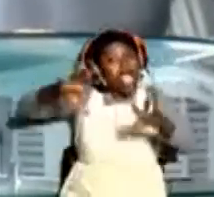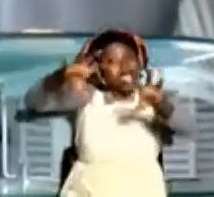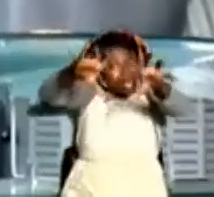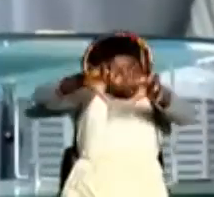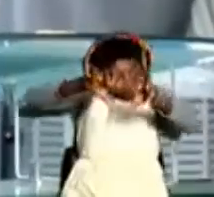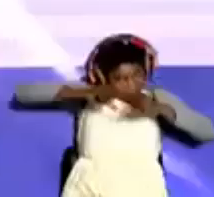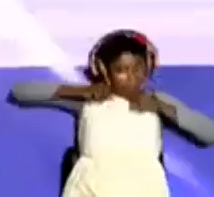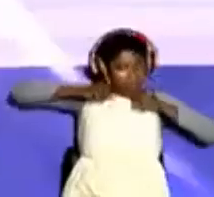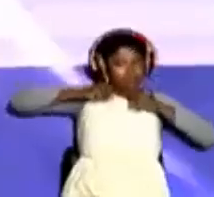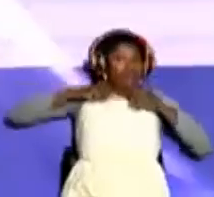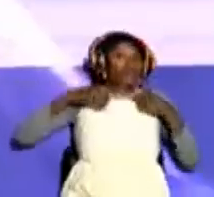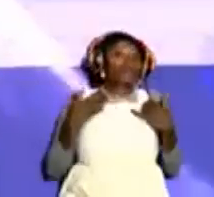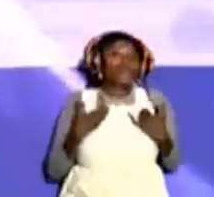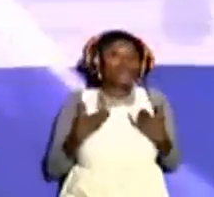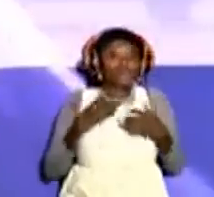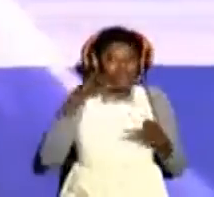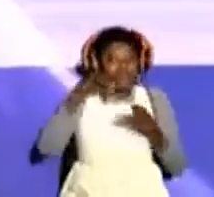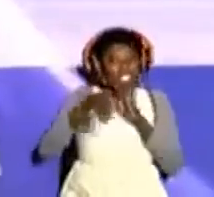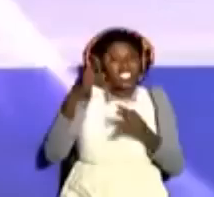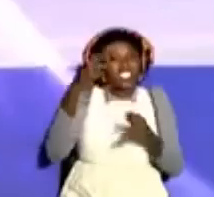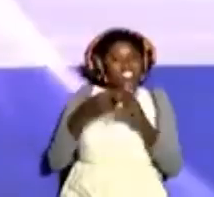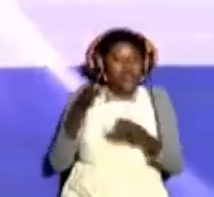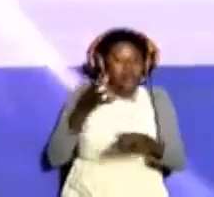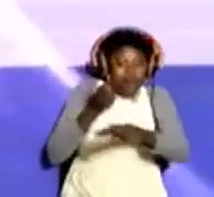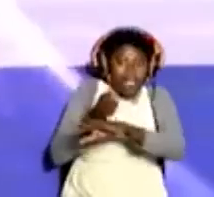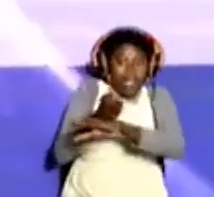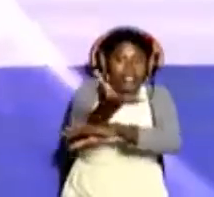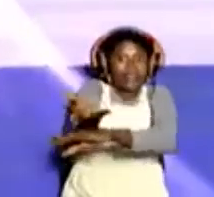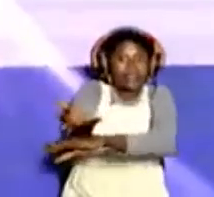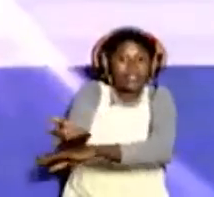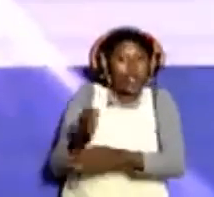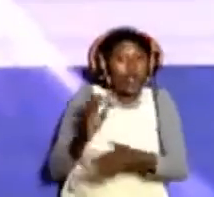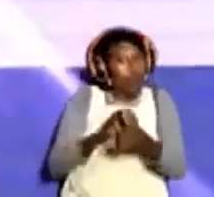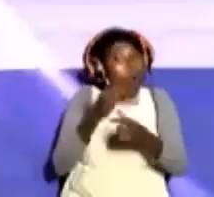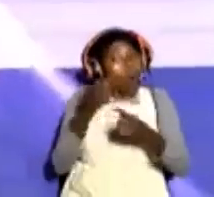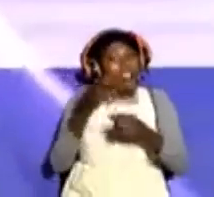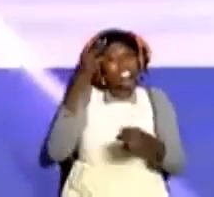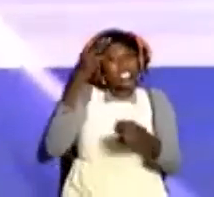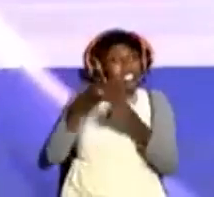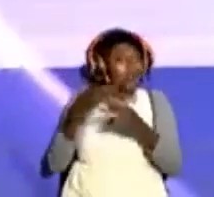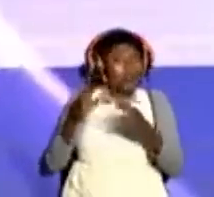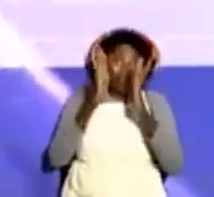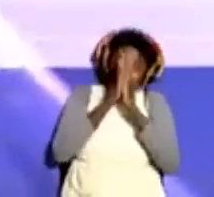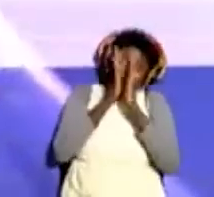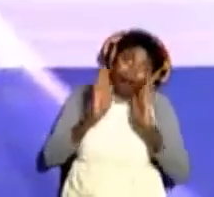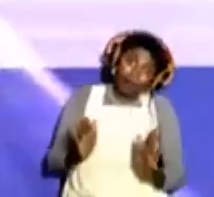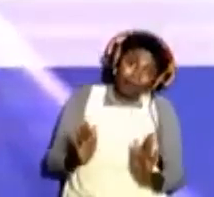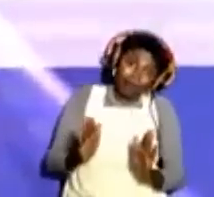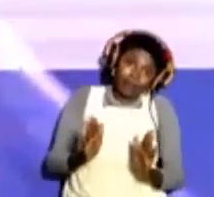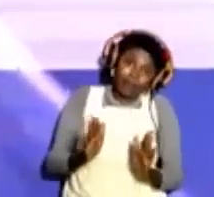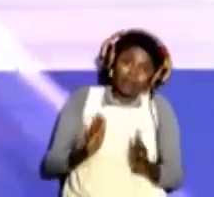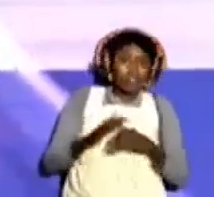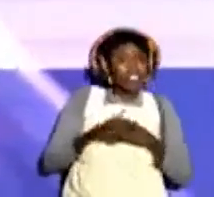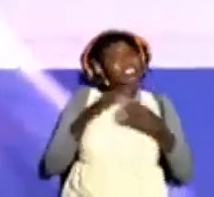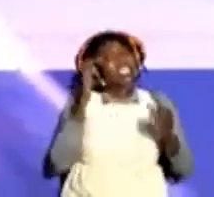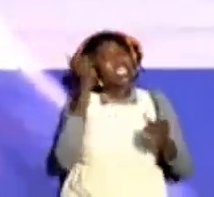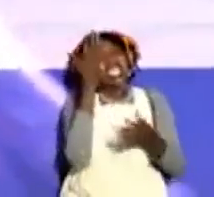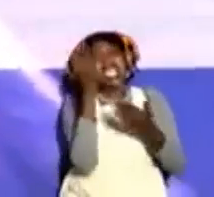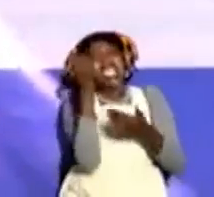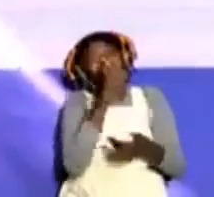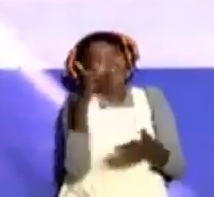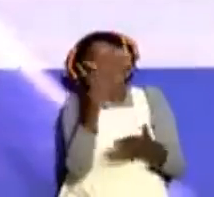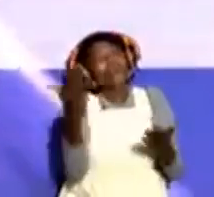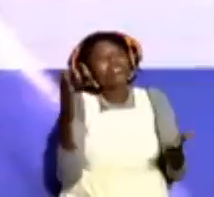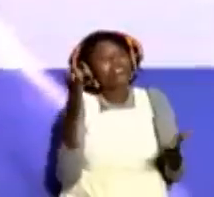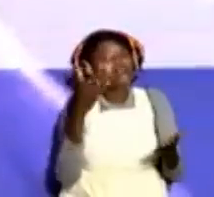have mishandled in the name of counseling or in the name of prayer? Is there